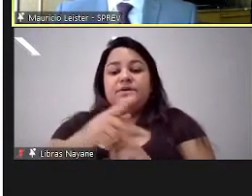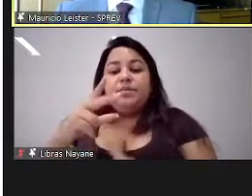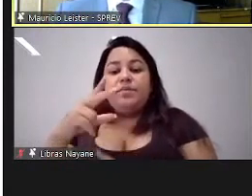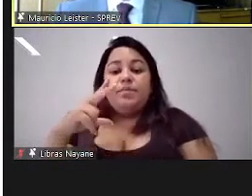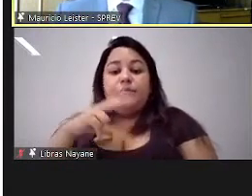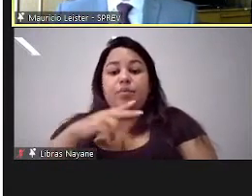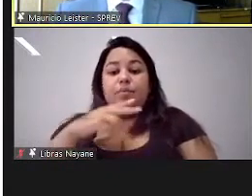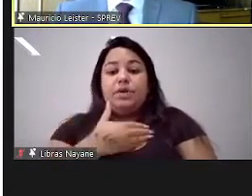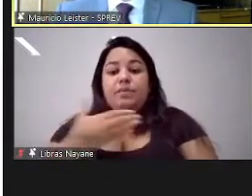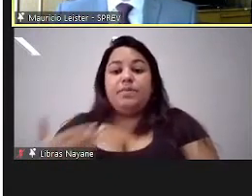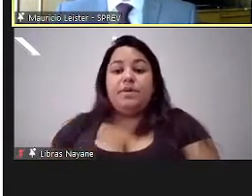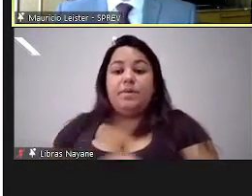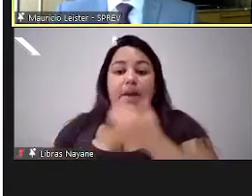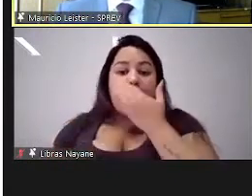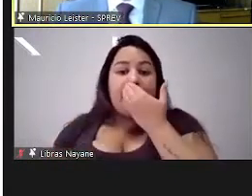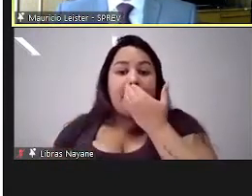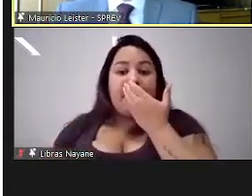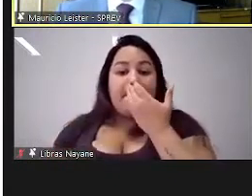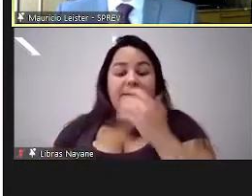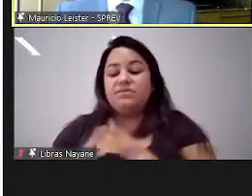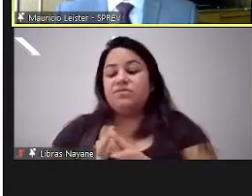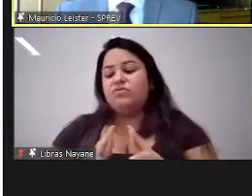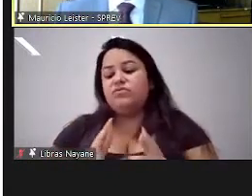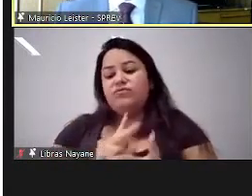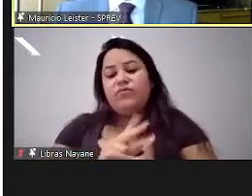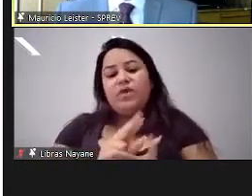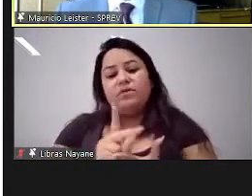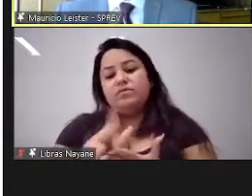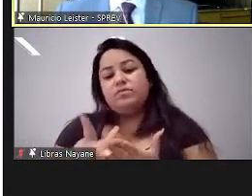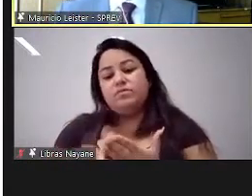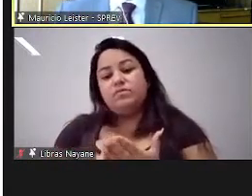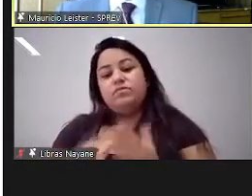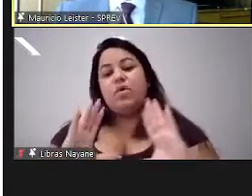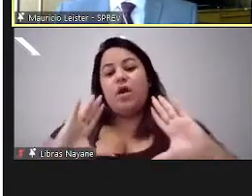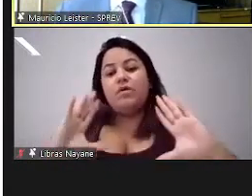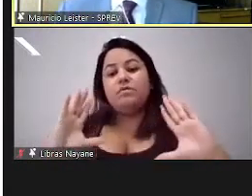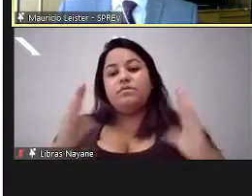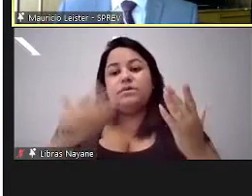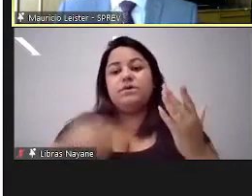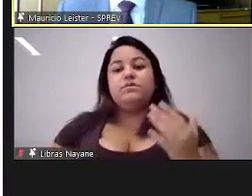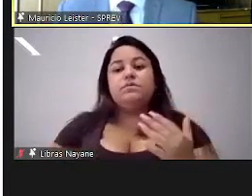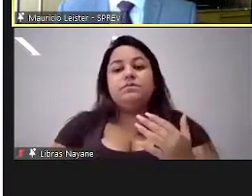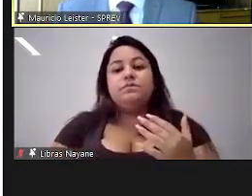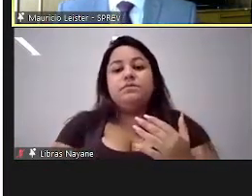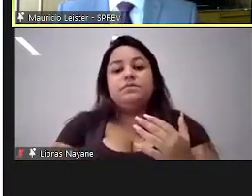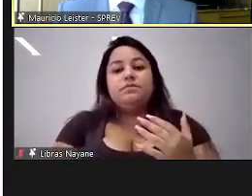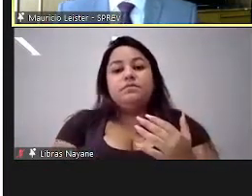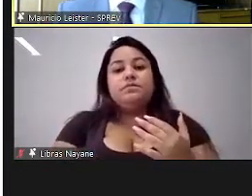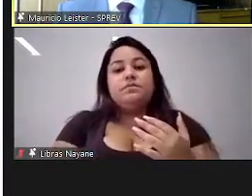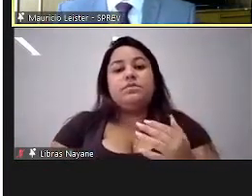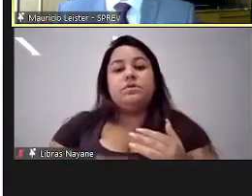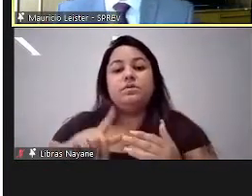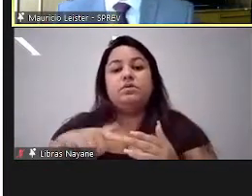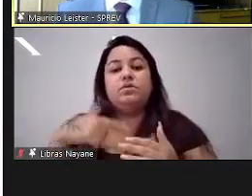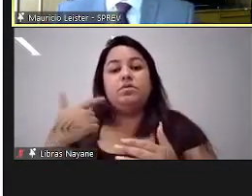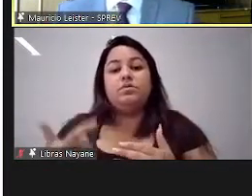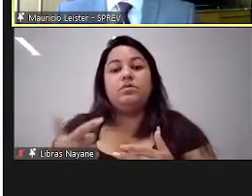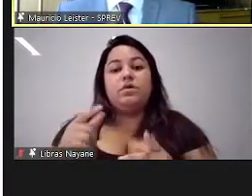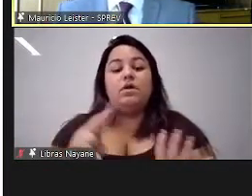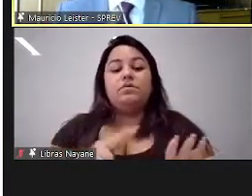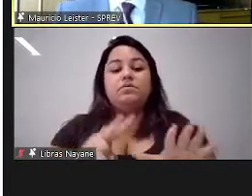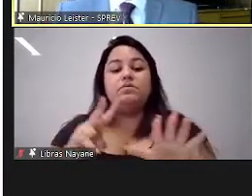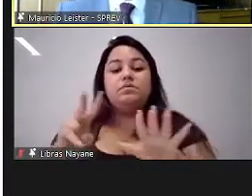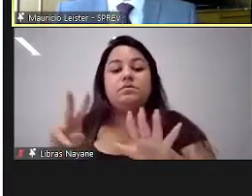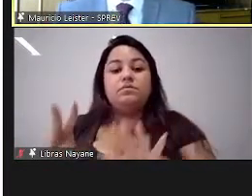sector, the program Financial Well-being, the Global Money Week, and also the